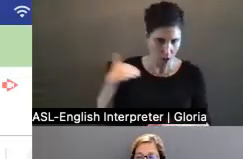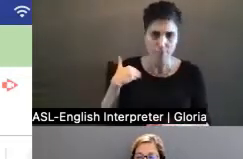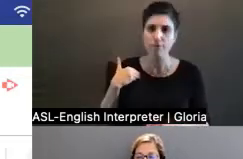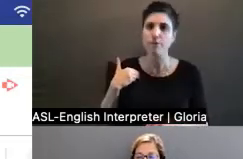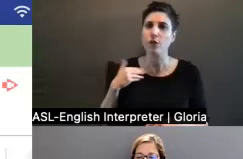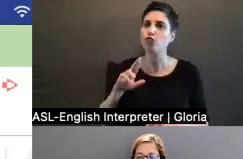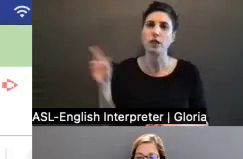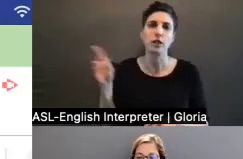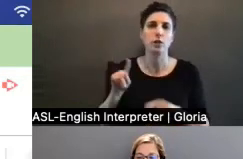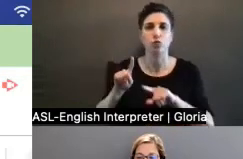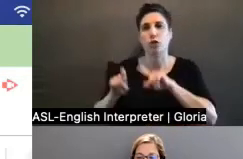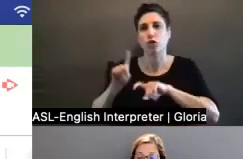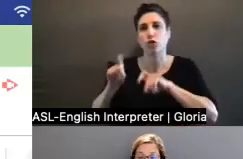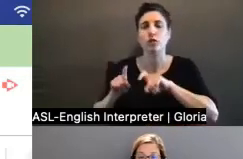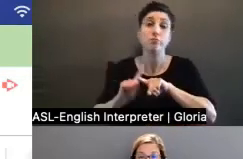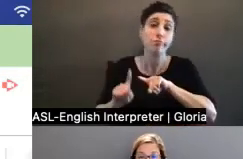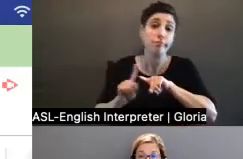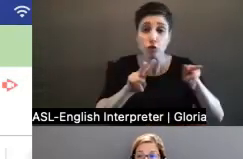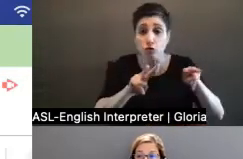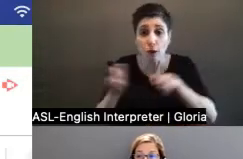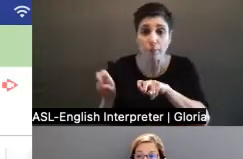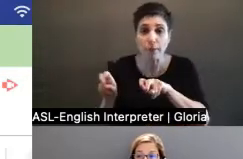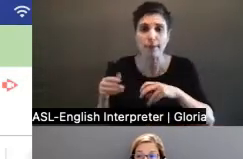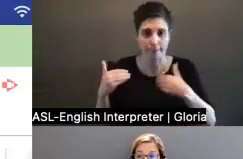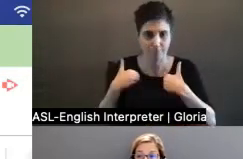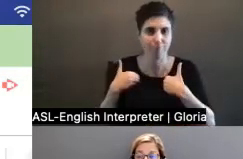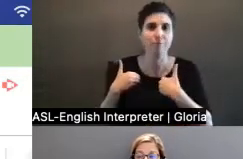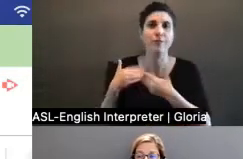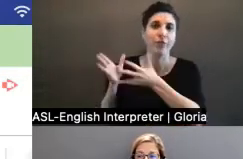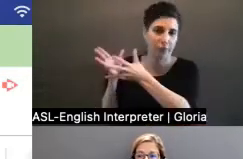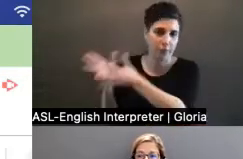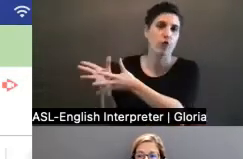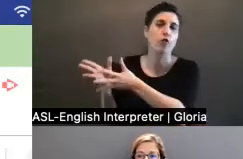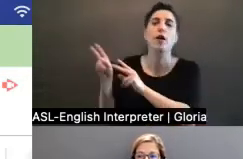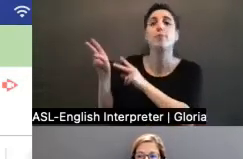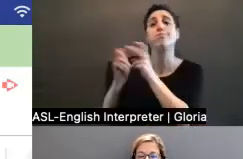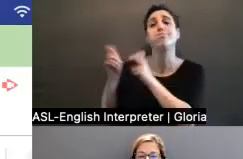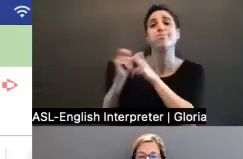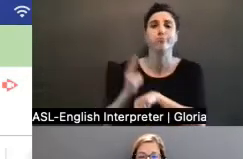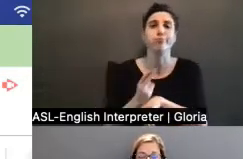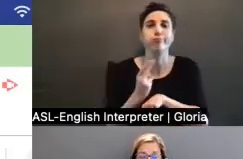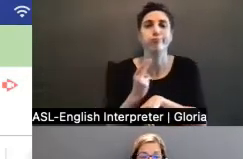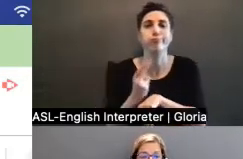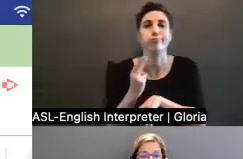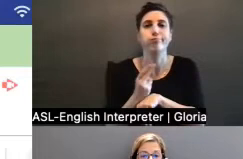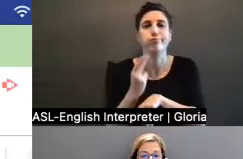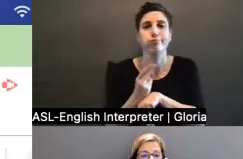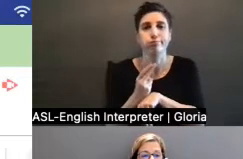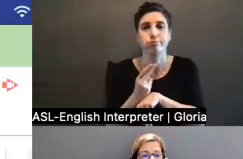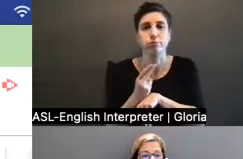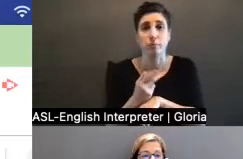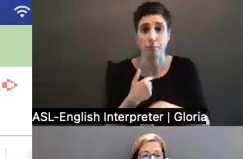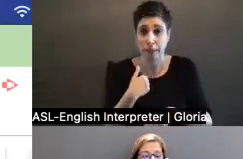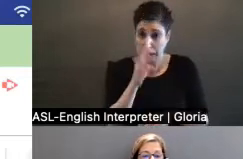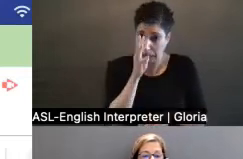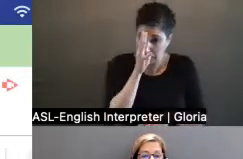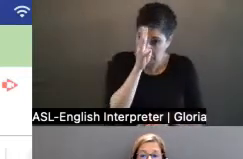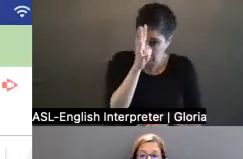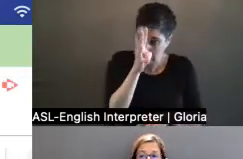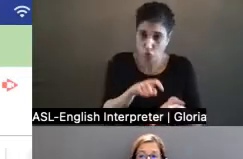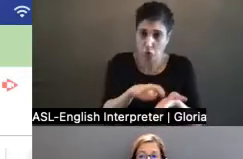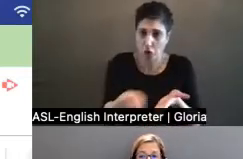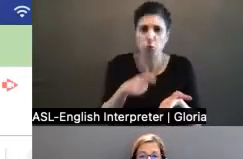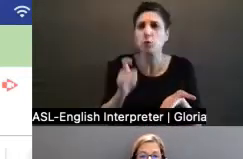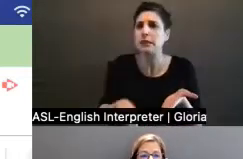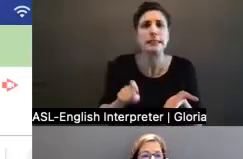some kinds of questions that you may like. I think it's a fantastic way to be able to repurpose and find content quickly without having